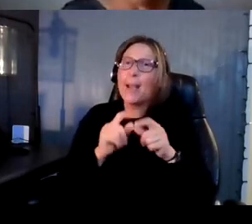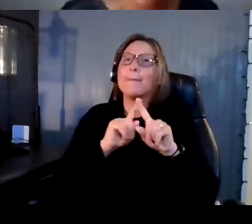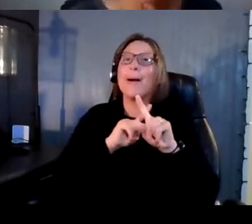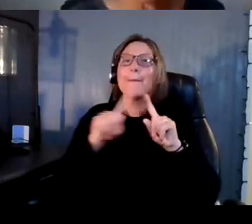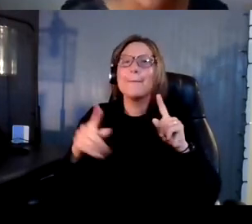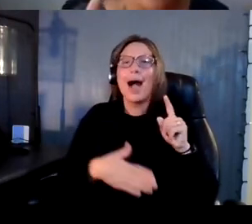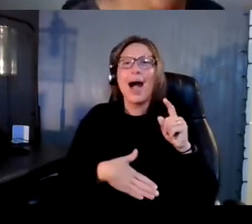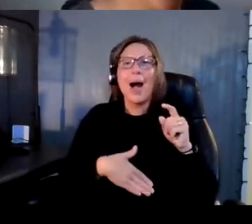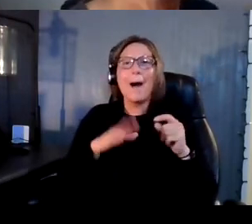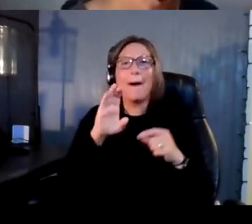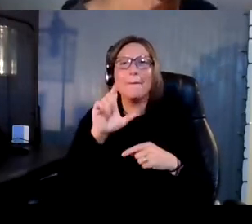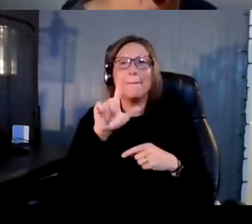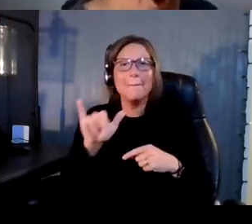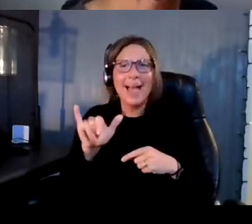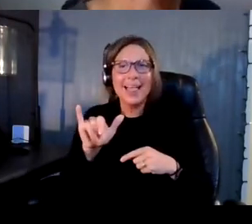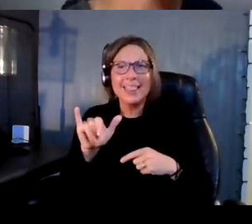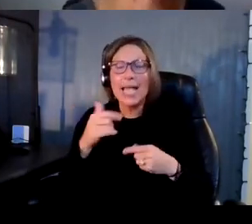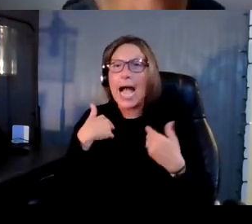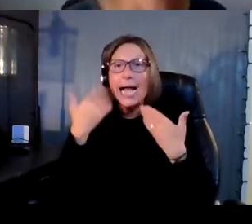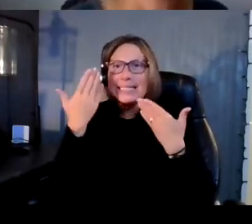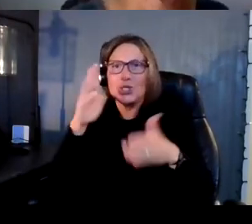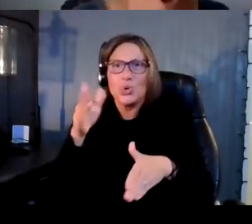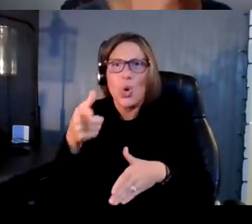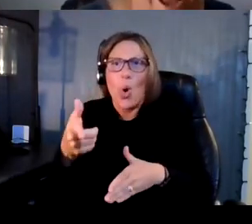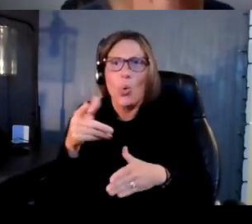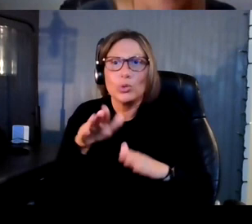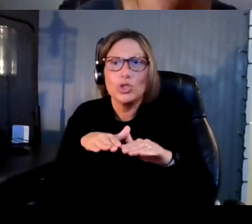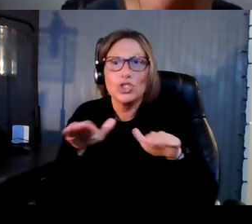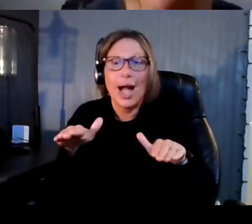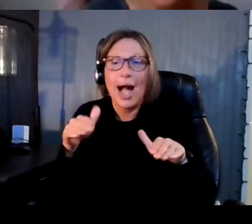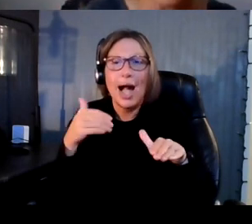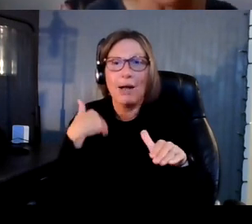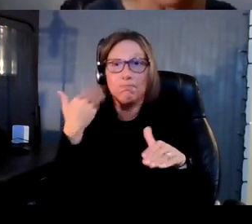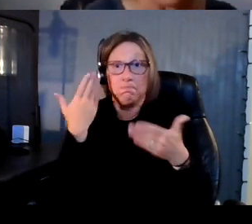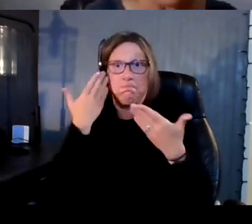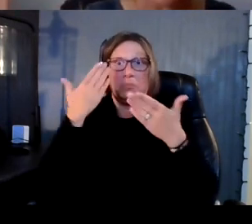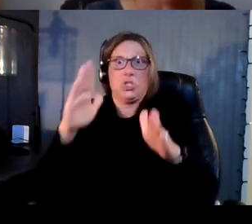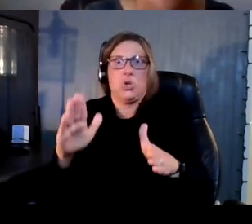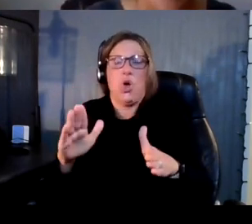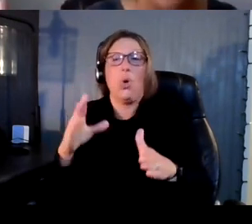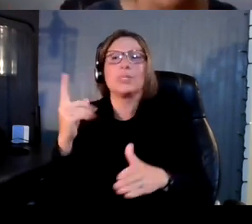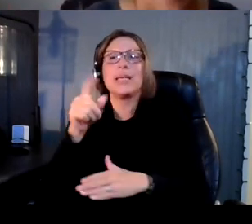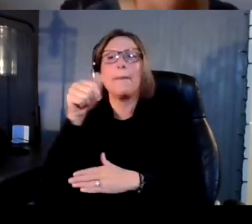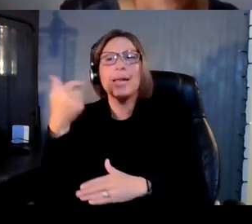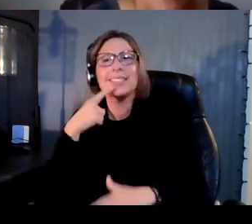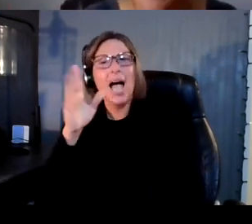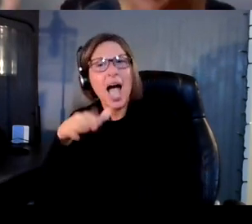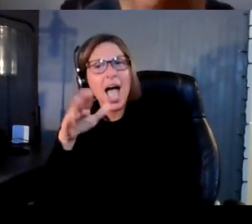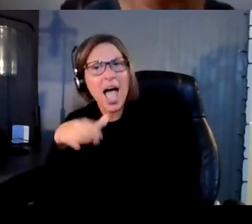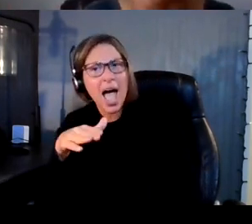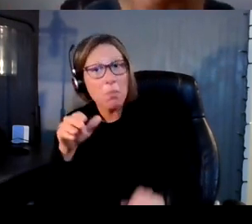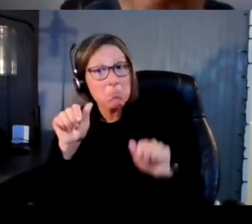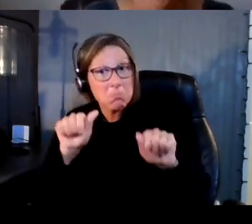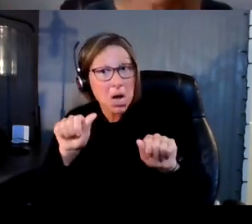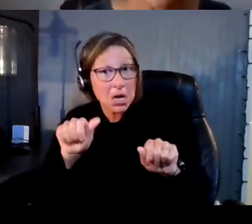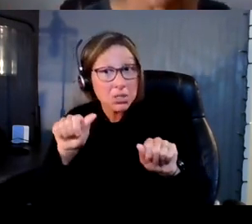my belly. And see, I didn't know her, so I didn't know that. And it took somebody else saying, hey, could that be? And